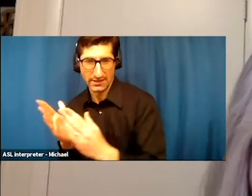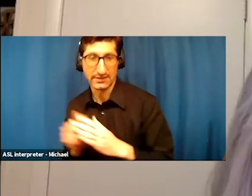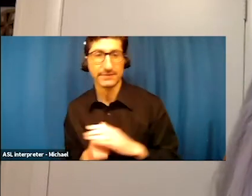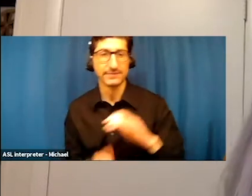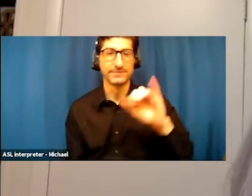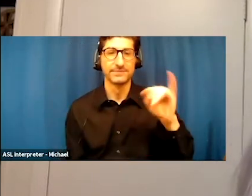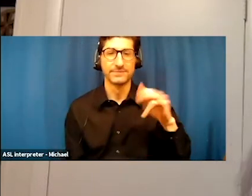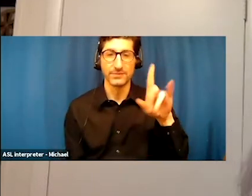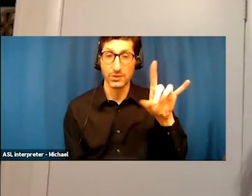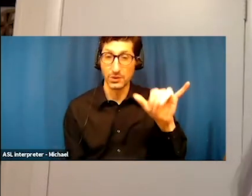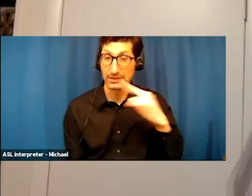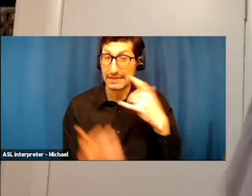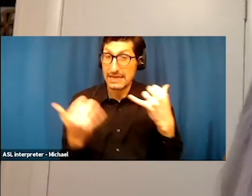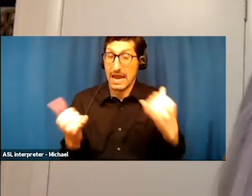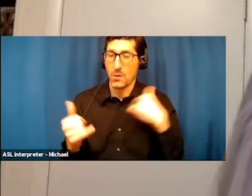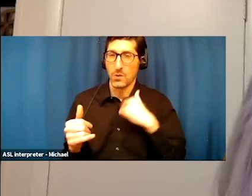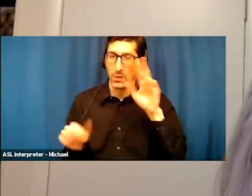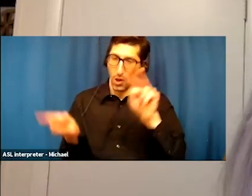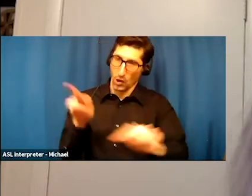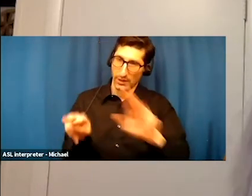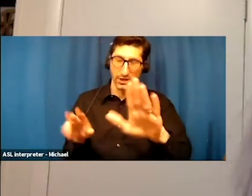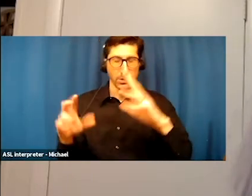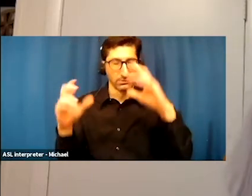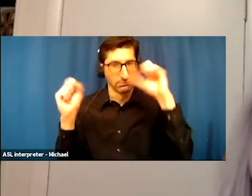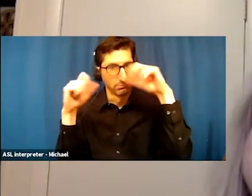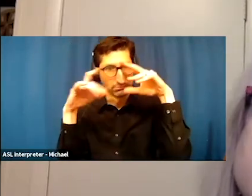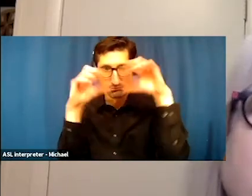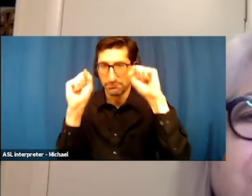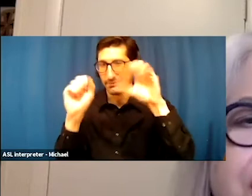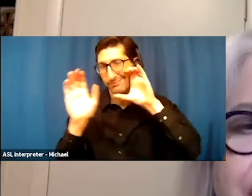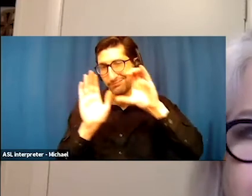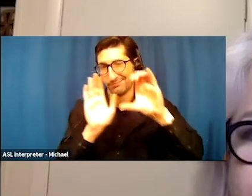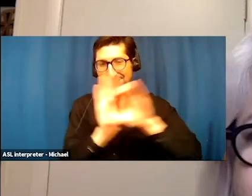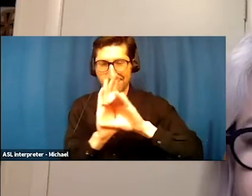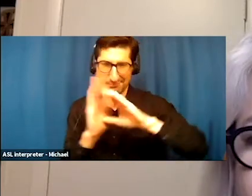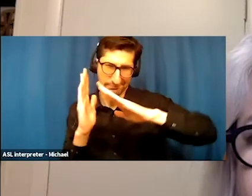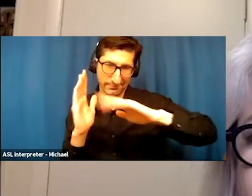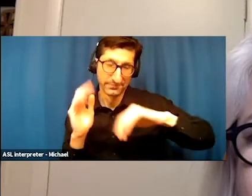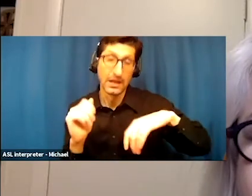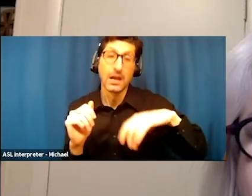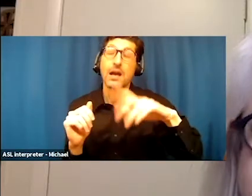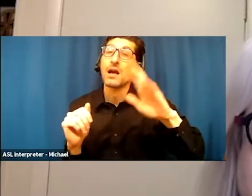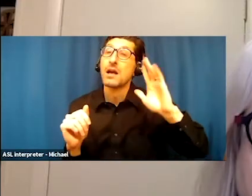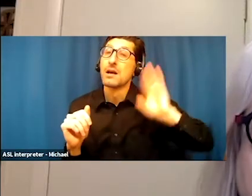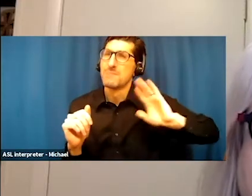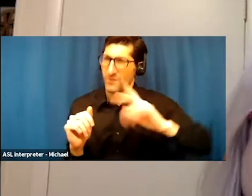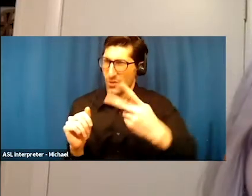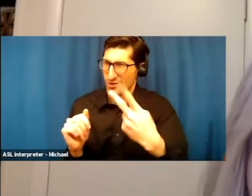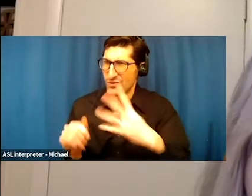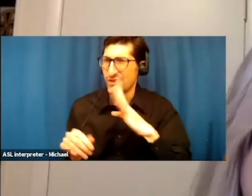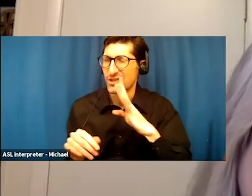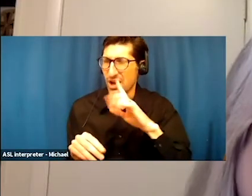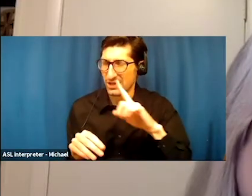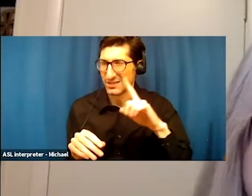your incredible portraits. And, um, you and I had a wonderful conversation when I talked to you for Jewish Boston